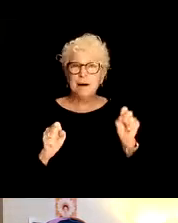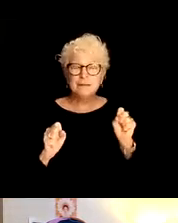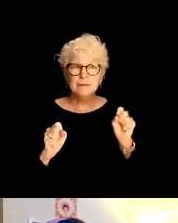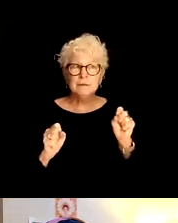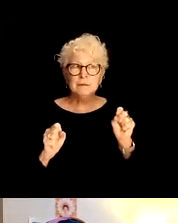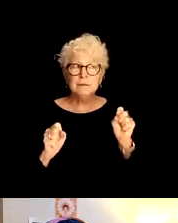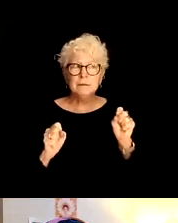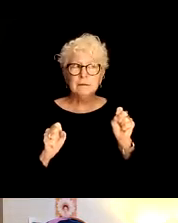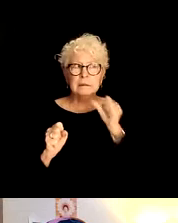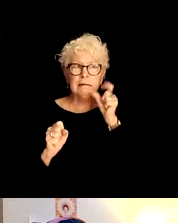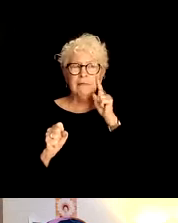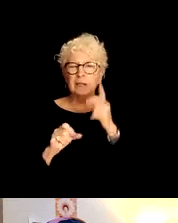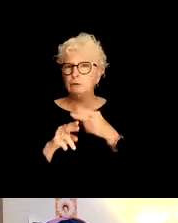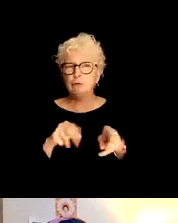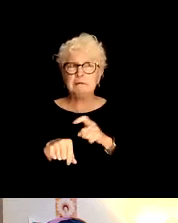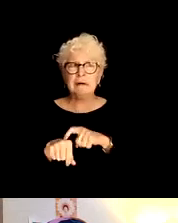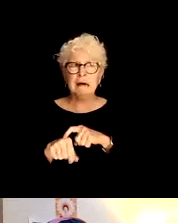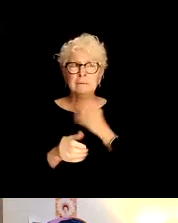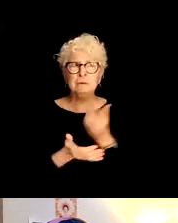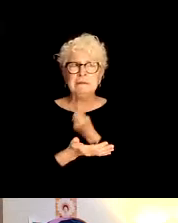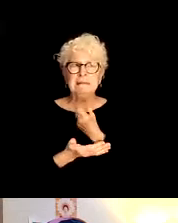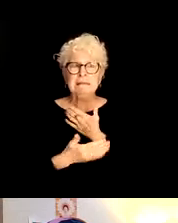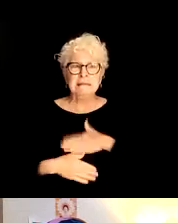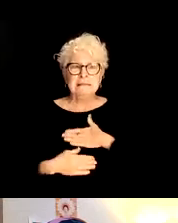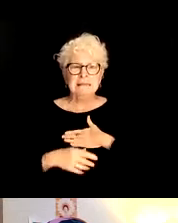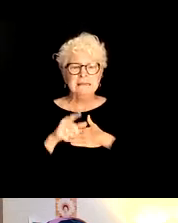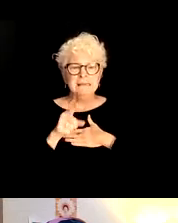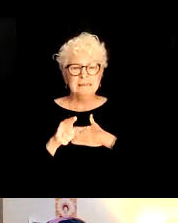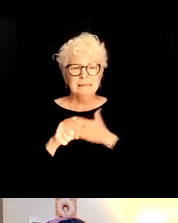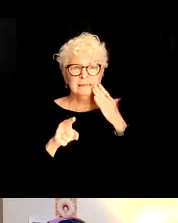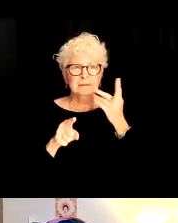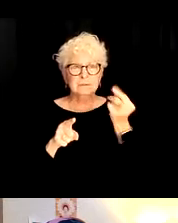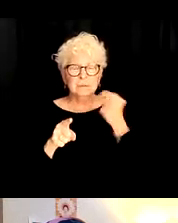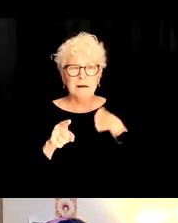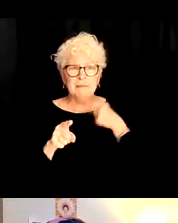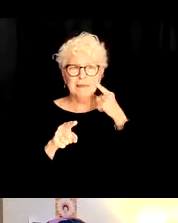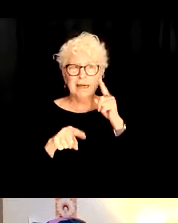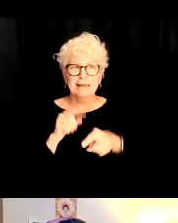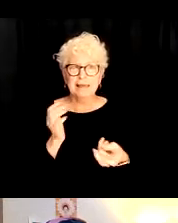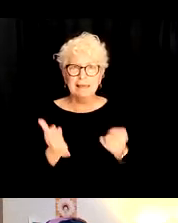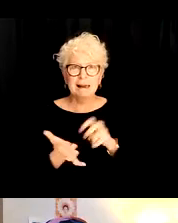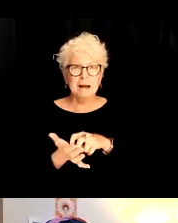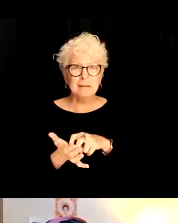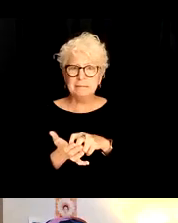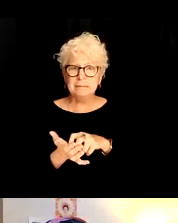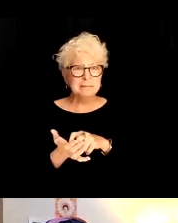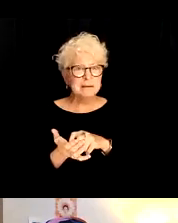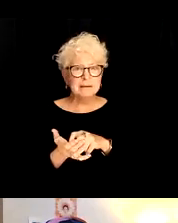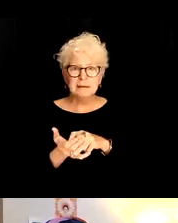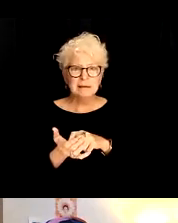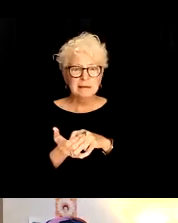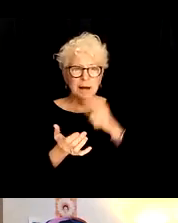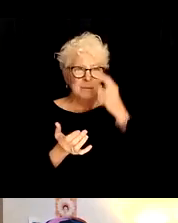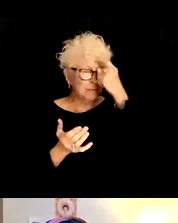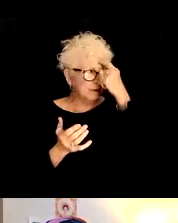I don't know what I did to myself. I don't think I can get up off the couch. I feel like my brain is misfiring. Sometimes I wouldn't be able